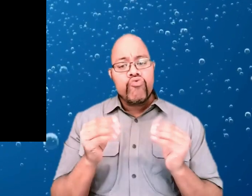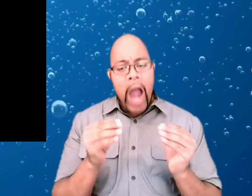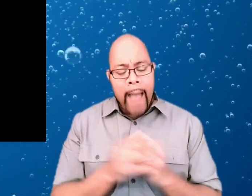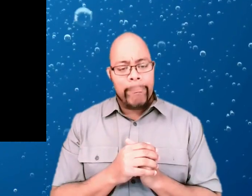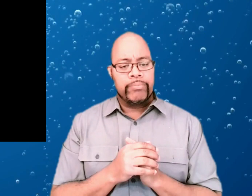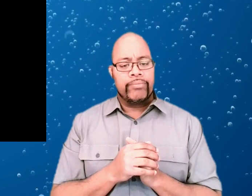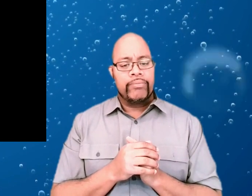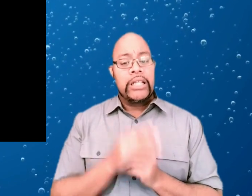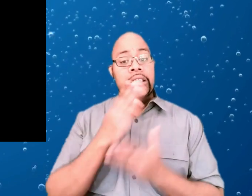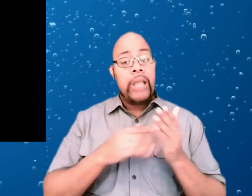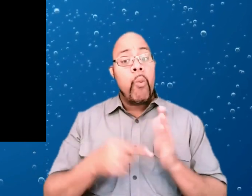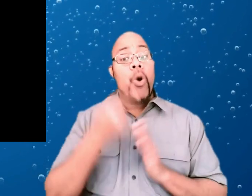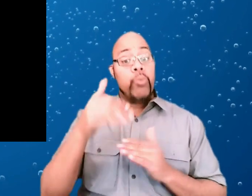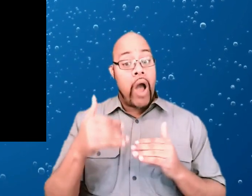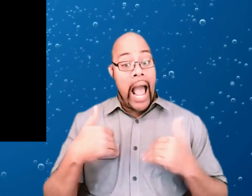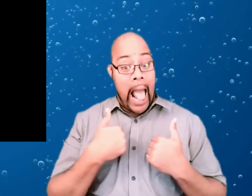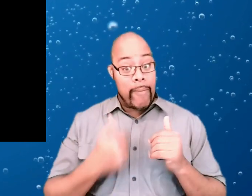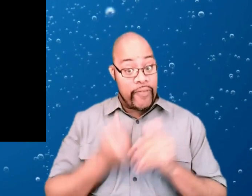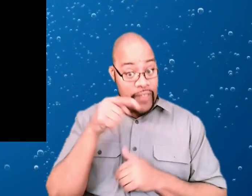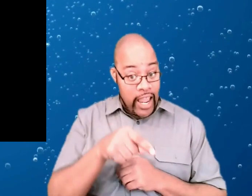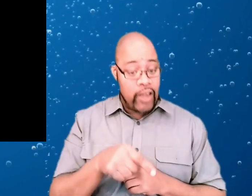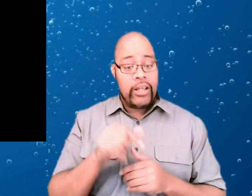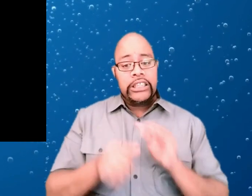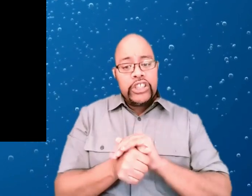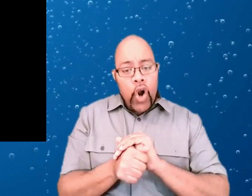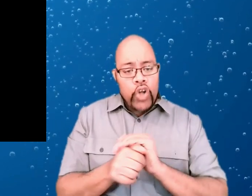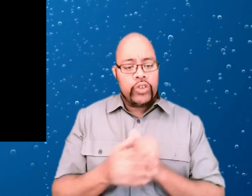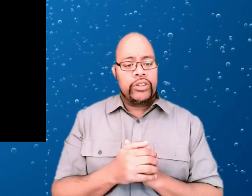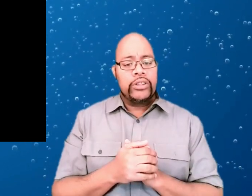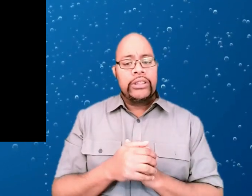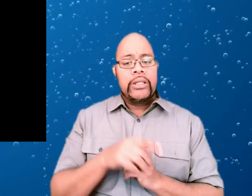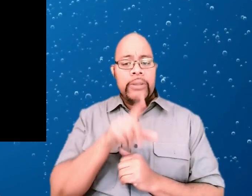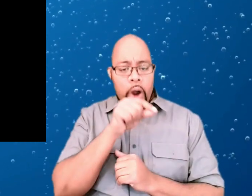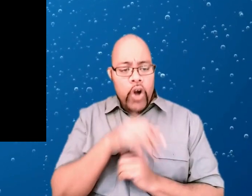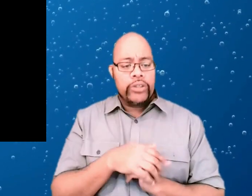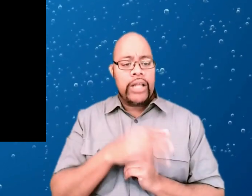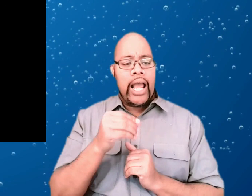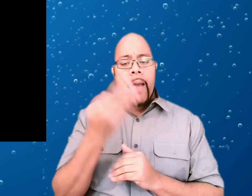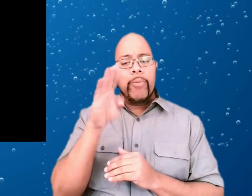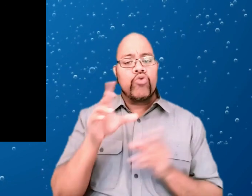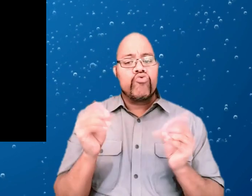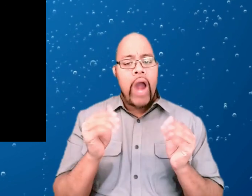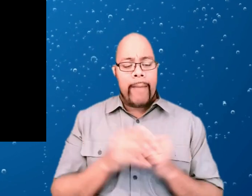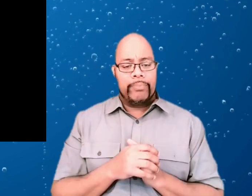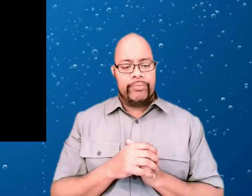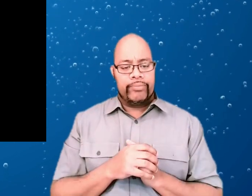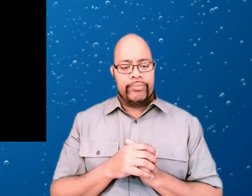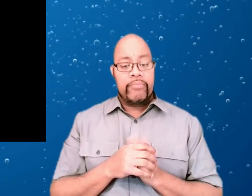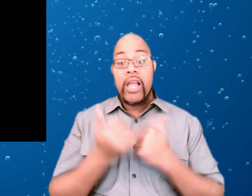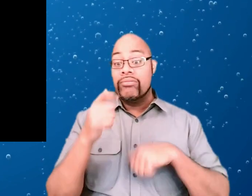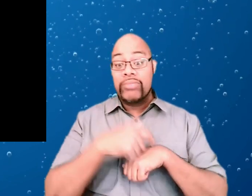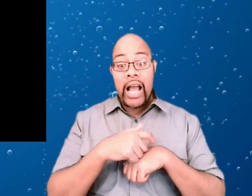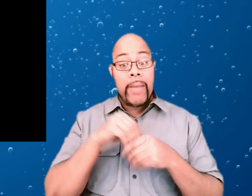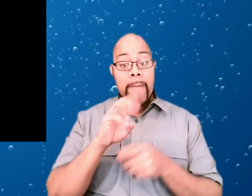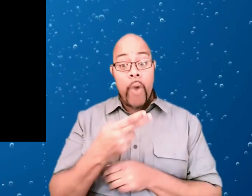fiddler crabs, while some ephemeral residents are diamondback terrapins, snowy egrets, and blue crabs. At